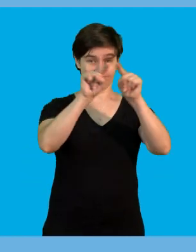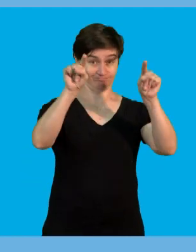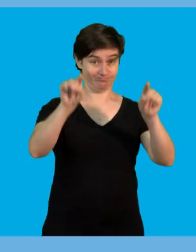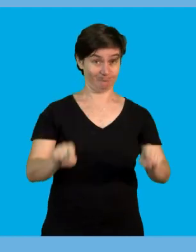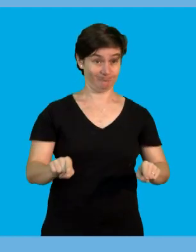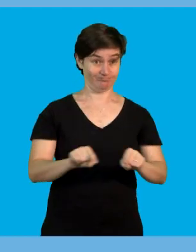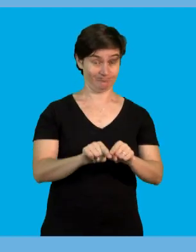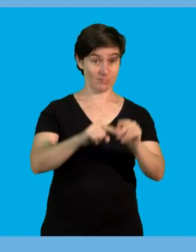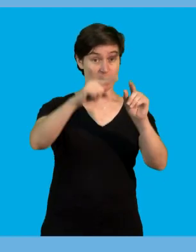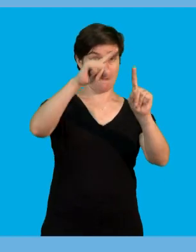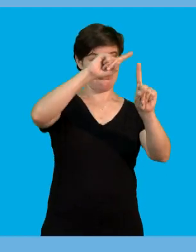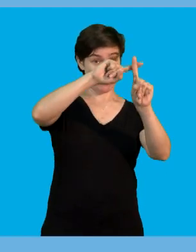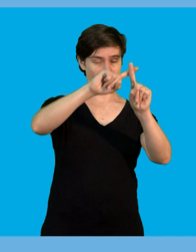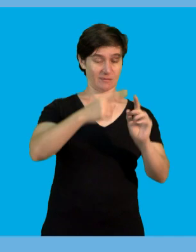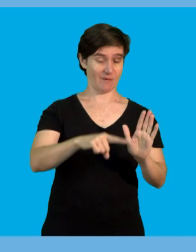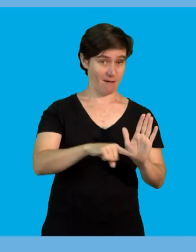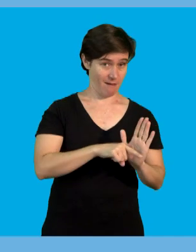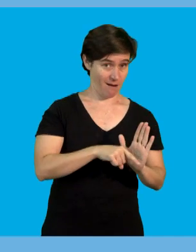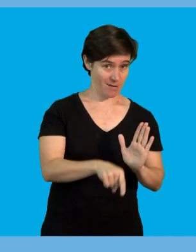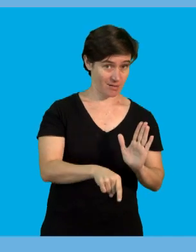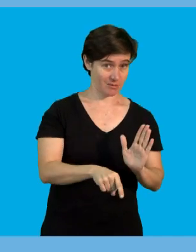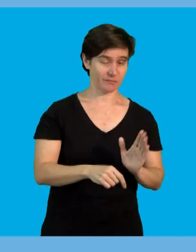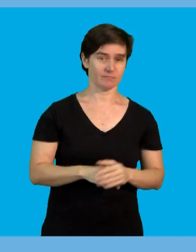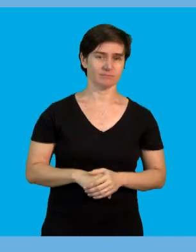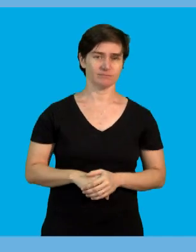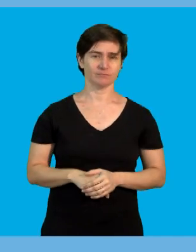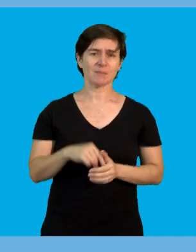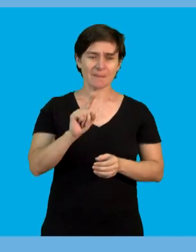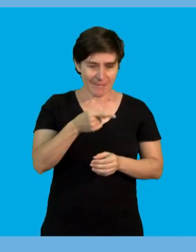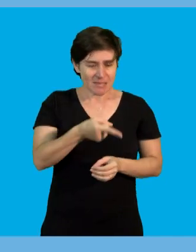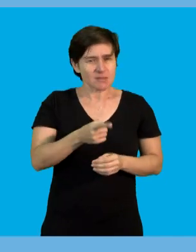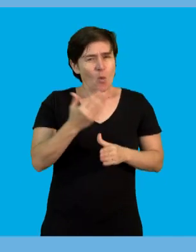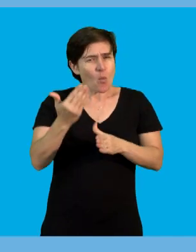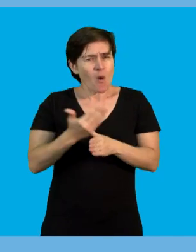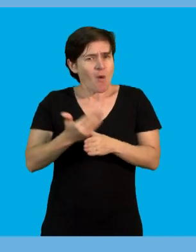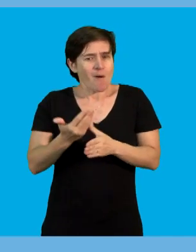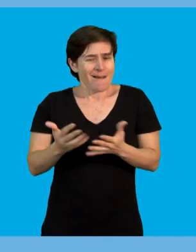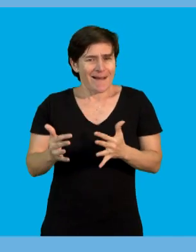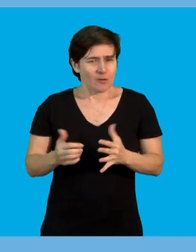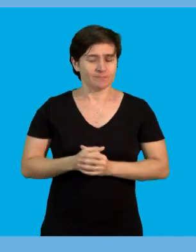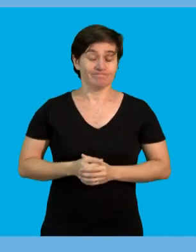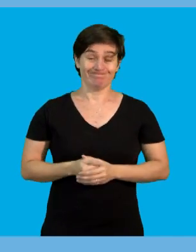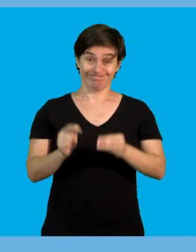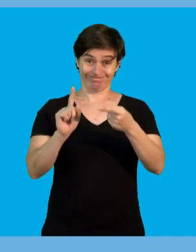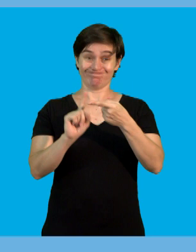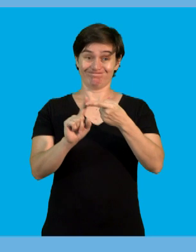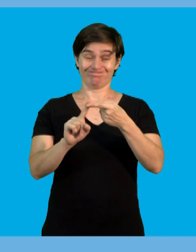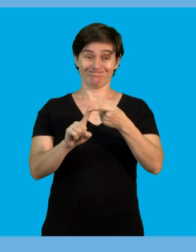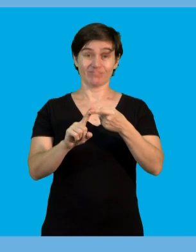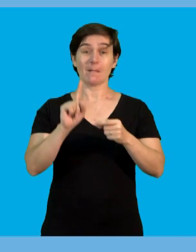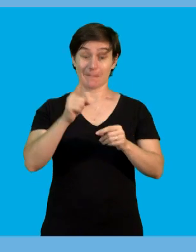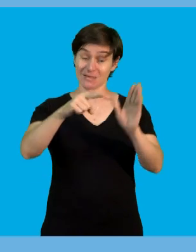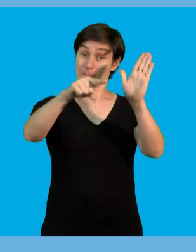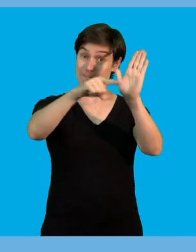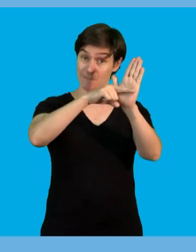that has a positive terminal and a negative terminal, it needs certain things for it to be able to function. Number one, it